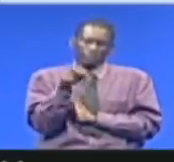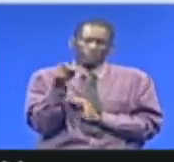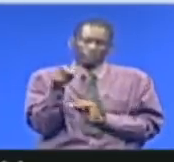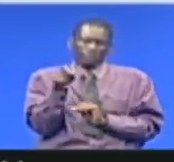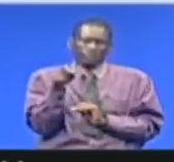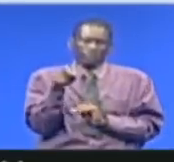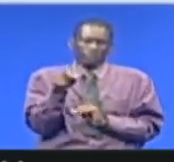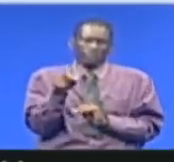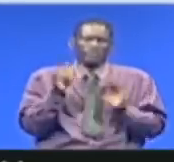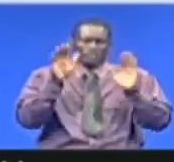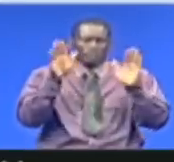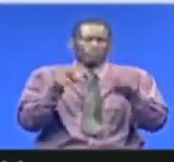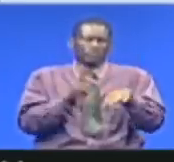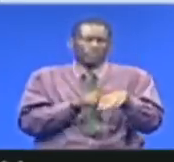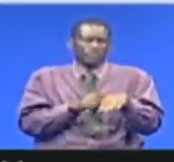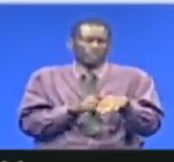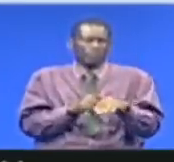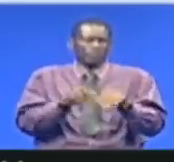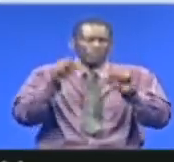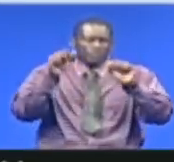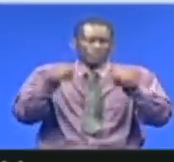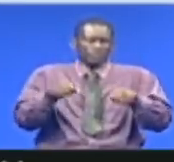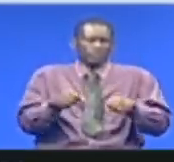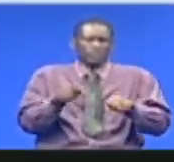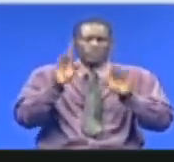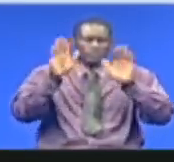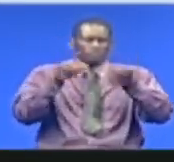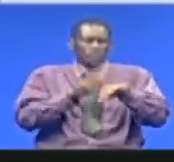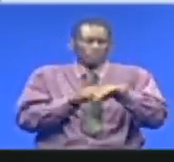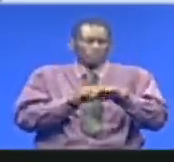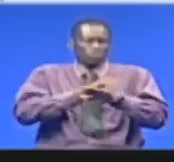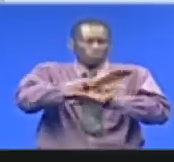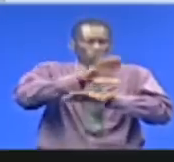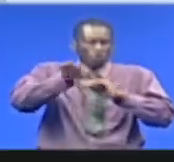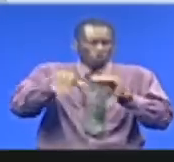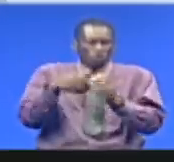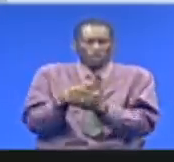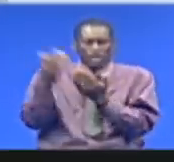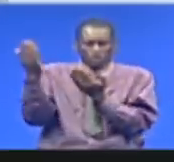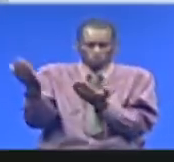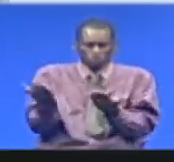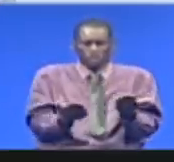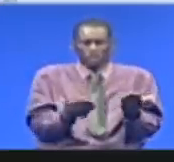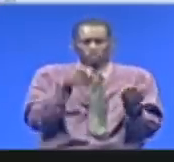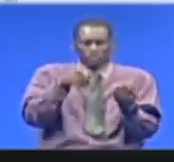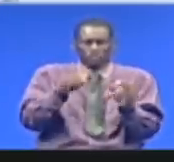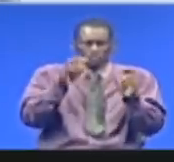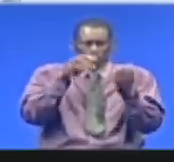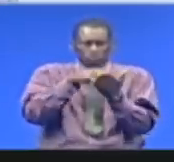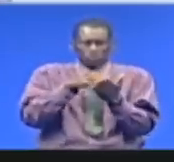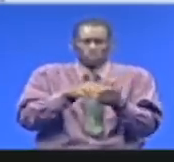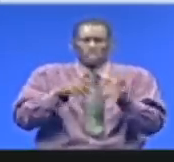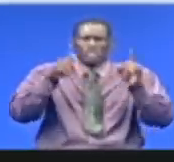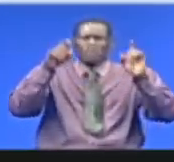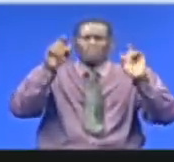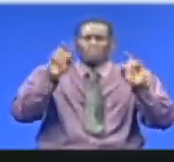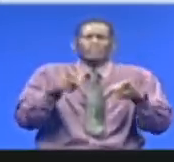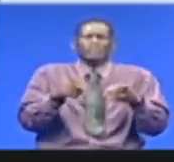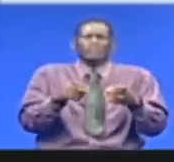very important moment, yeah, however much all of us are welcoming it, it must serve to all